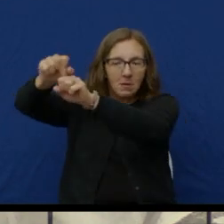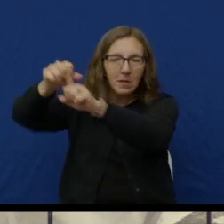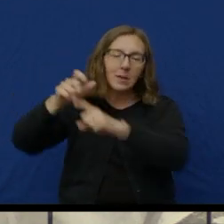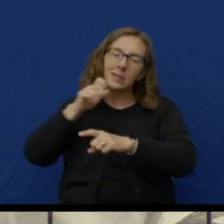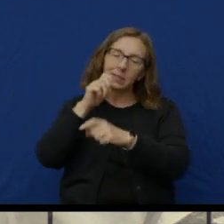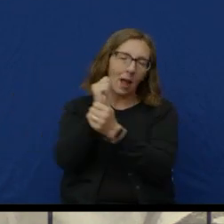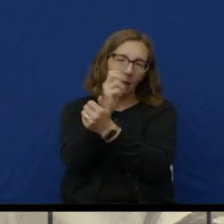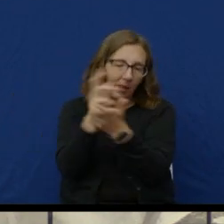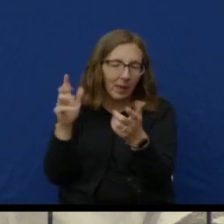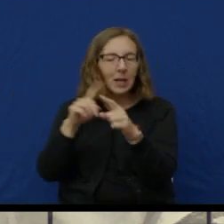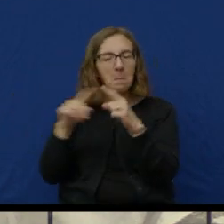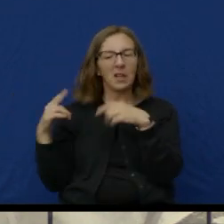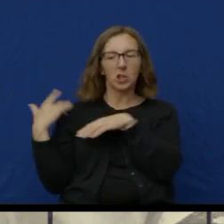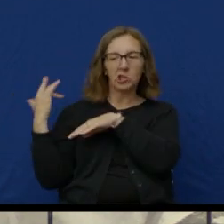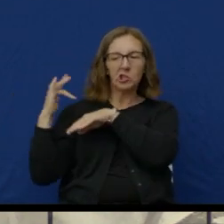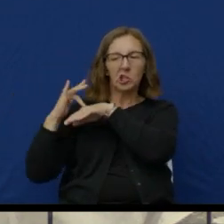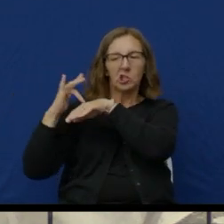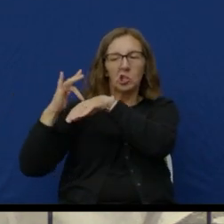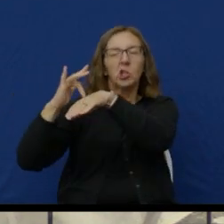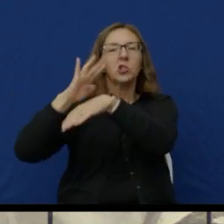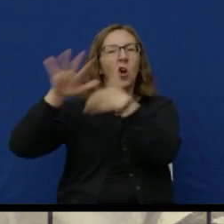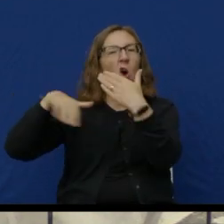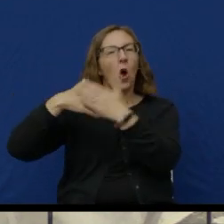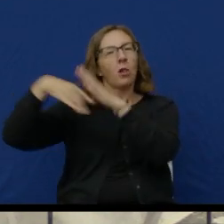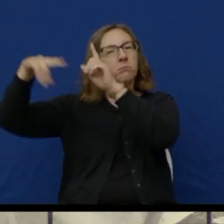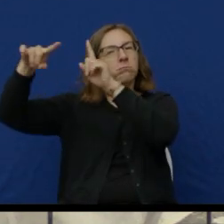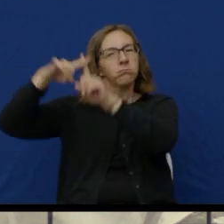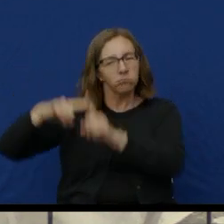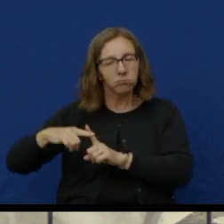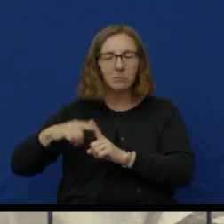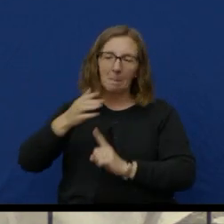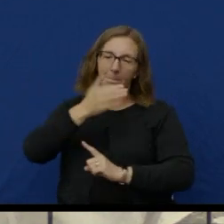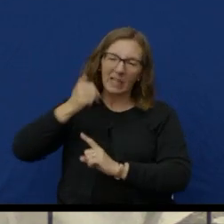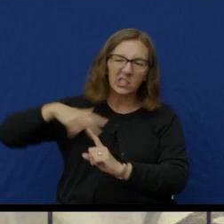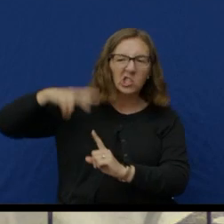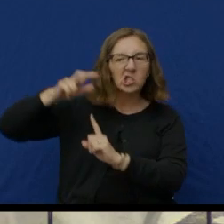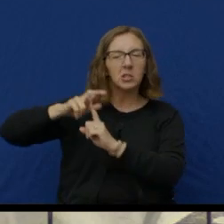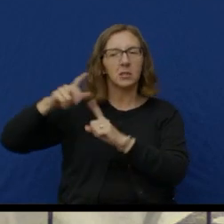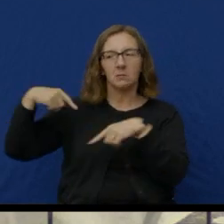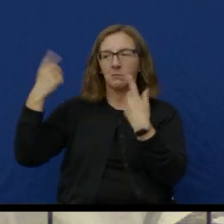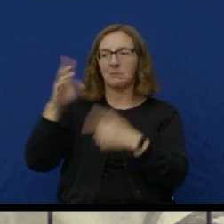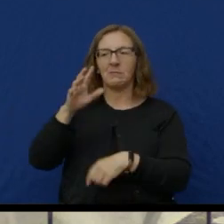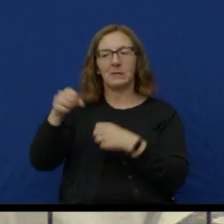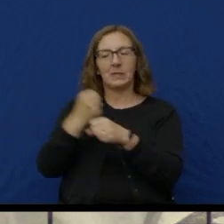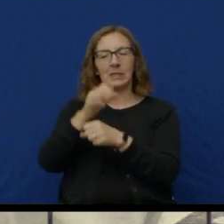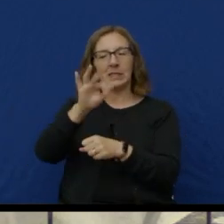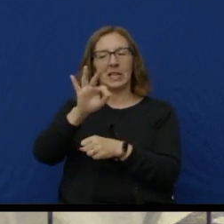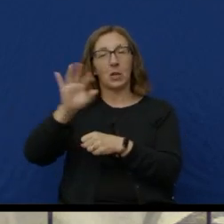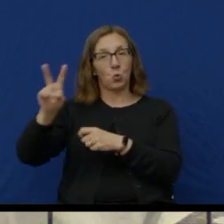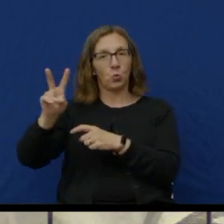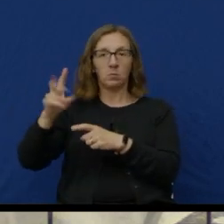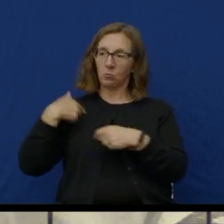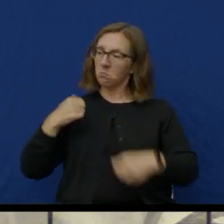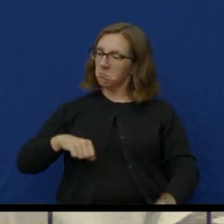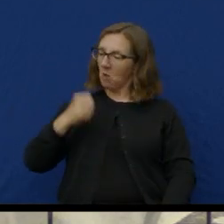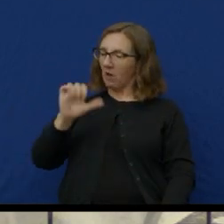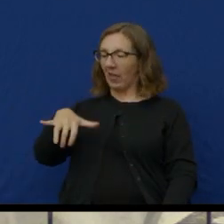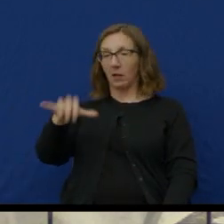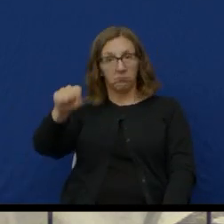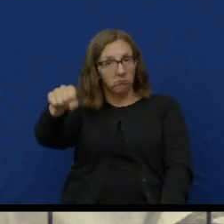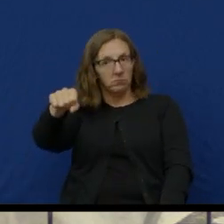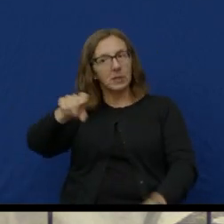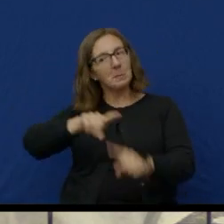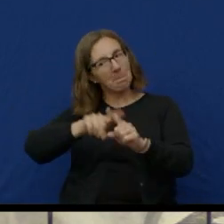album of things that we've done since 1992 to remind folks of that. We're proud of that, but we're always looking to get